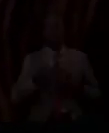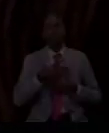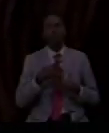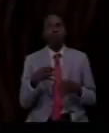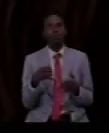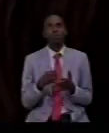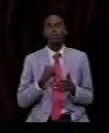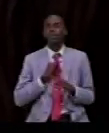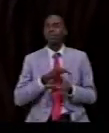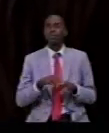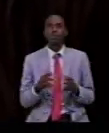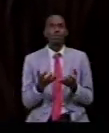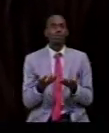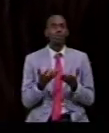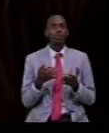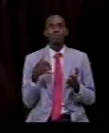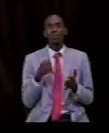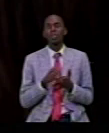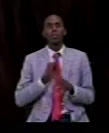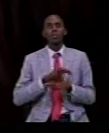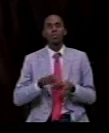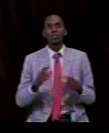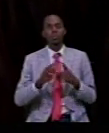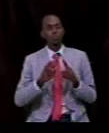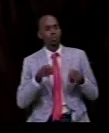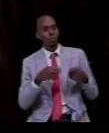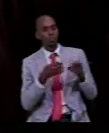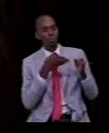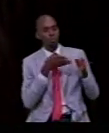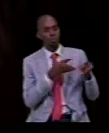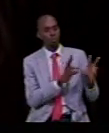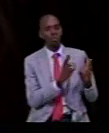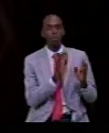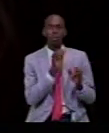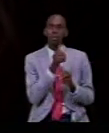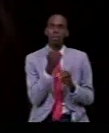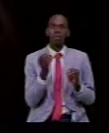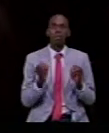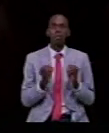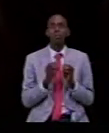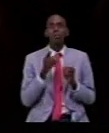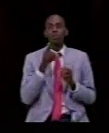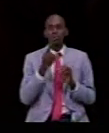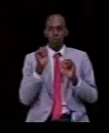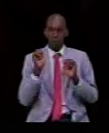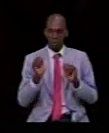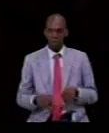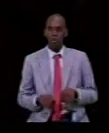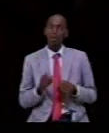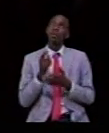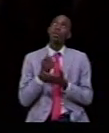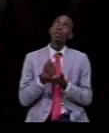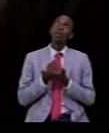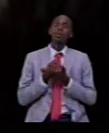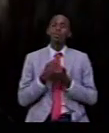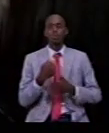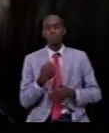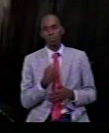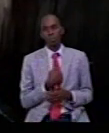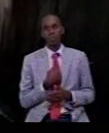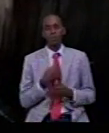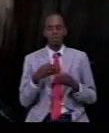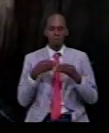I don't desire it. I don't want to go that direction anymore. You can help me